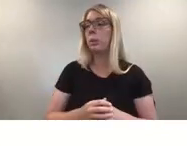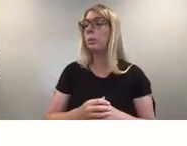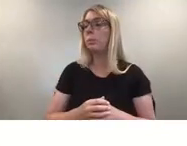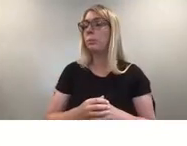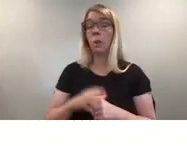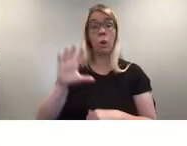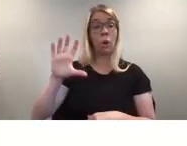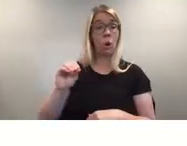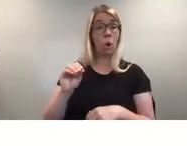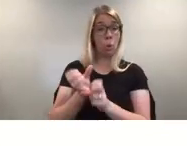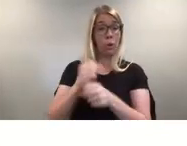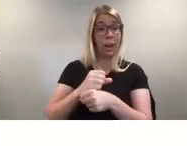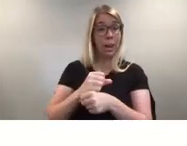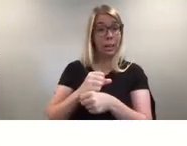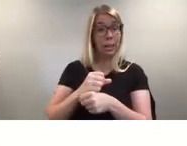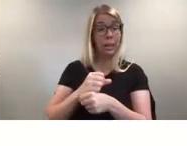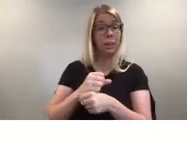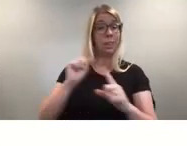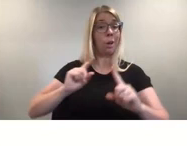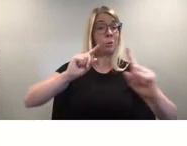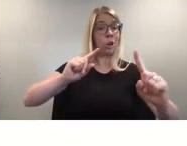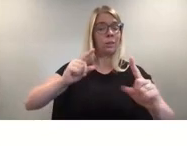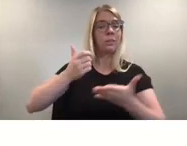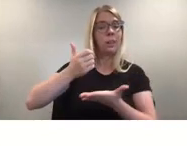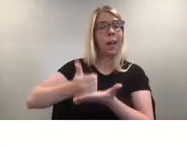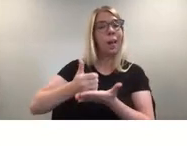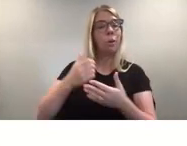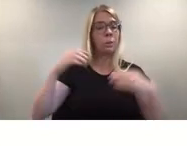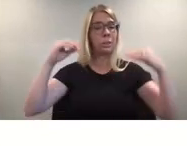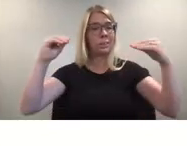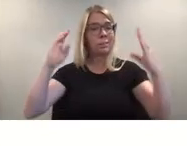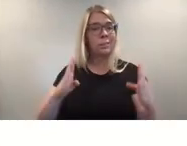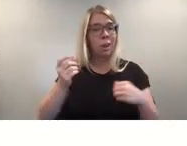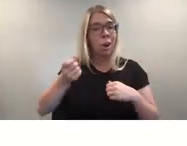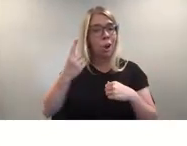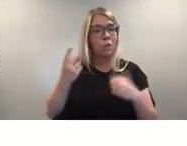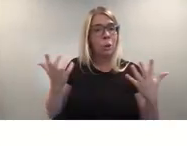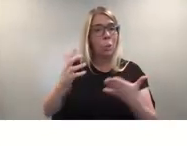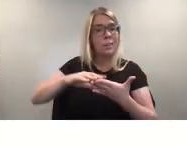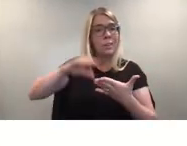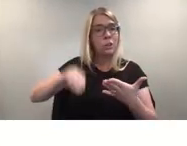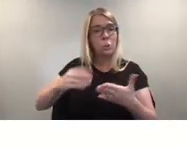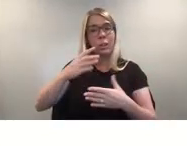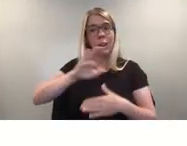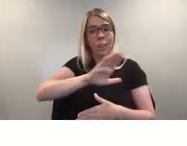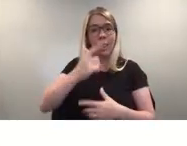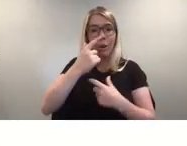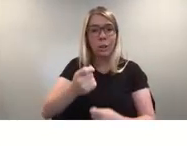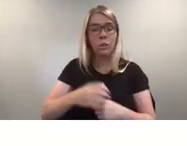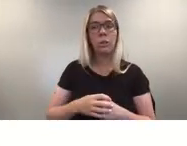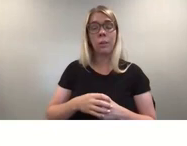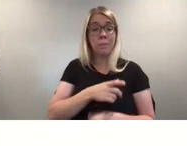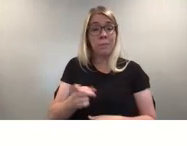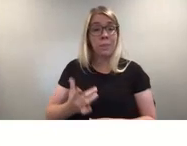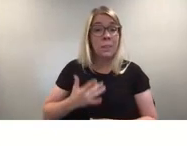outcomes helped the instructor understand several things about her students, which was what the students were interested in, what they thought was